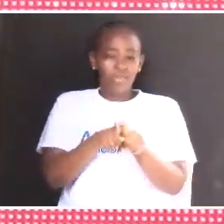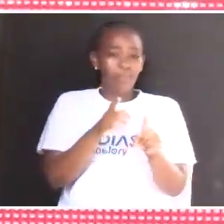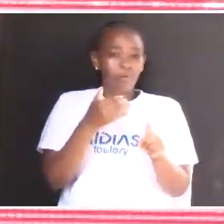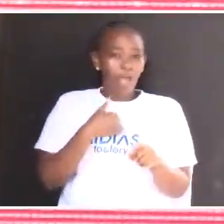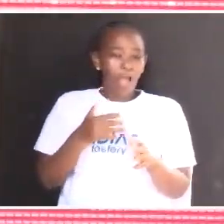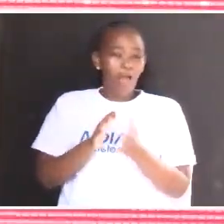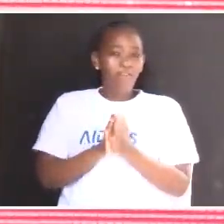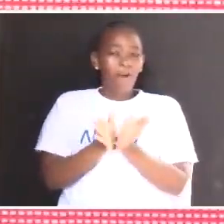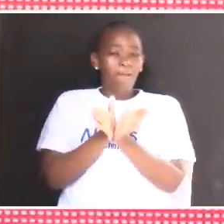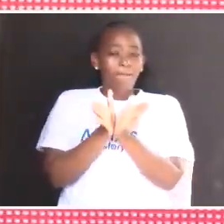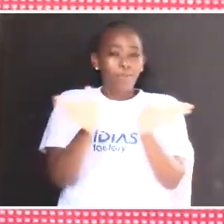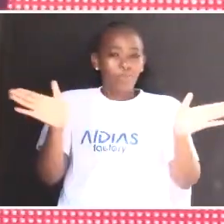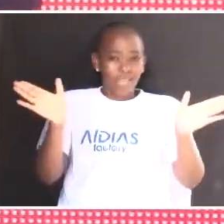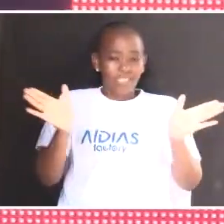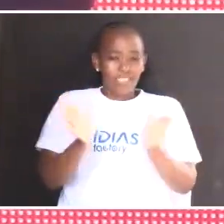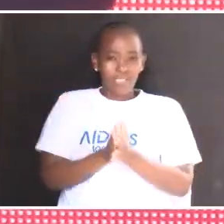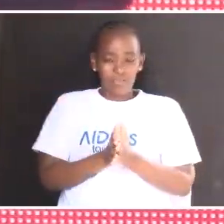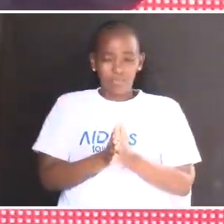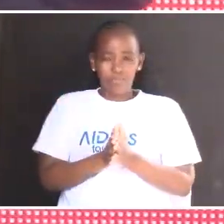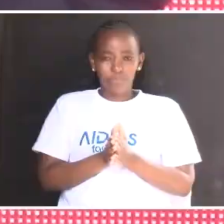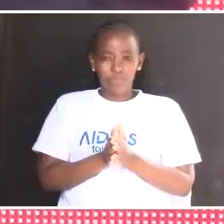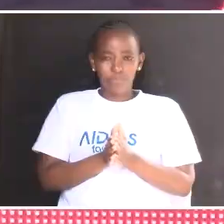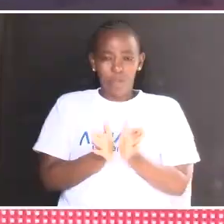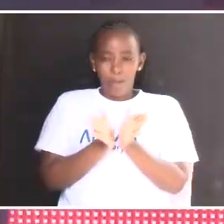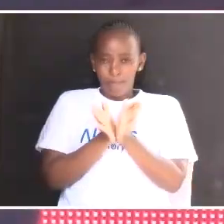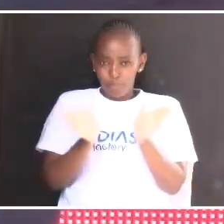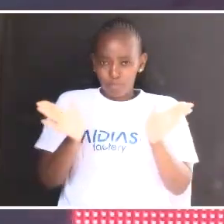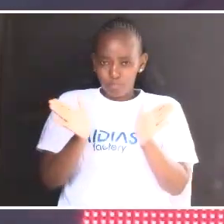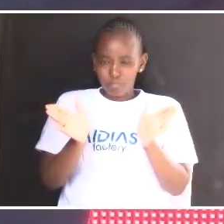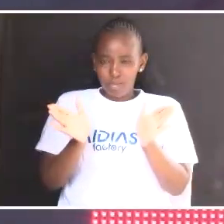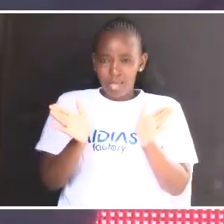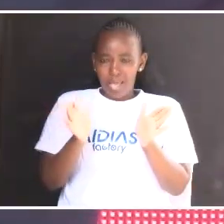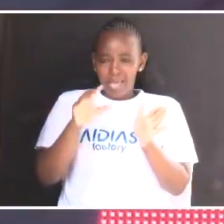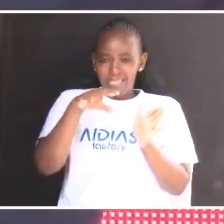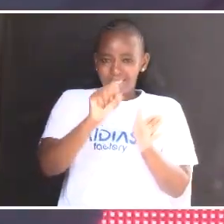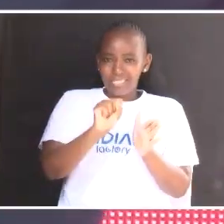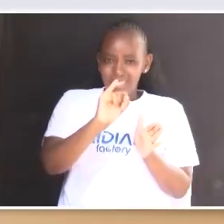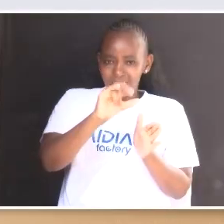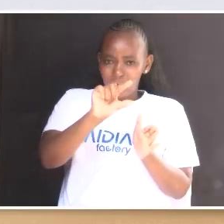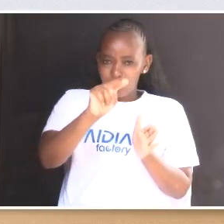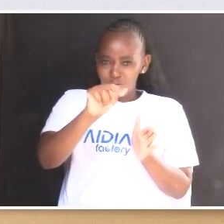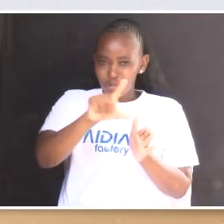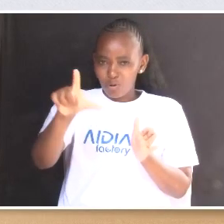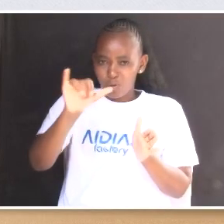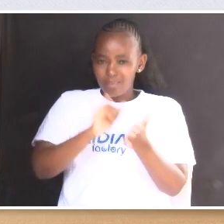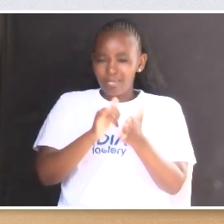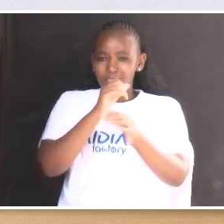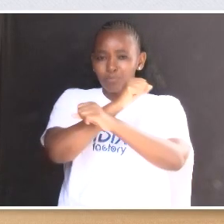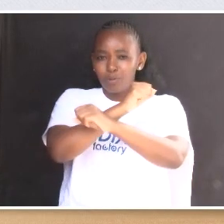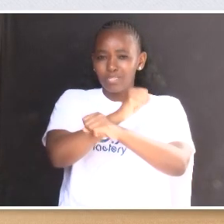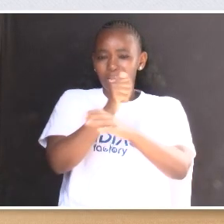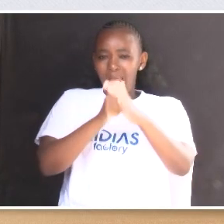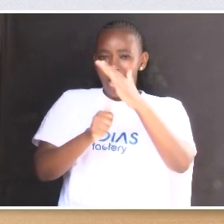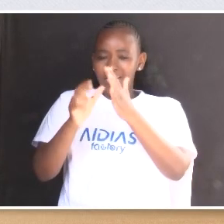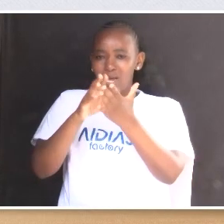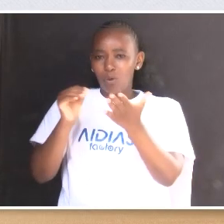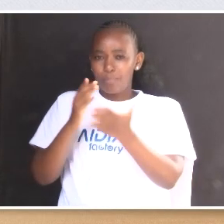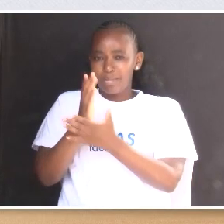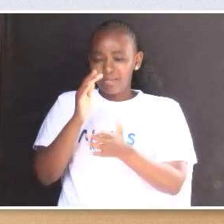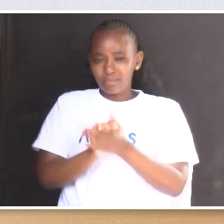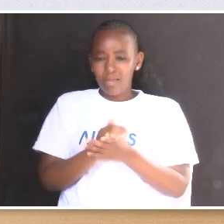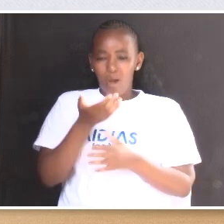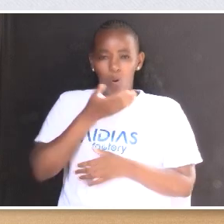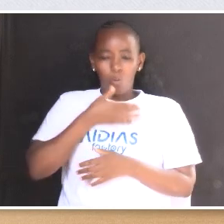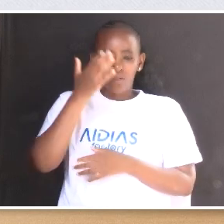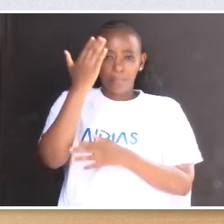the broadcast. Broadcast is the signal, which is protected under copyright. Of course, that is owned